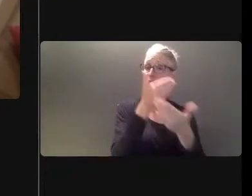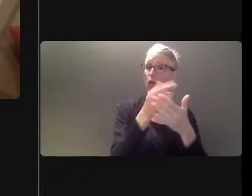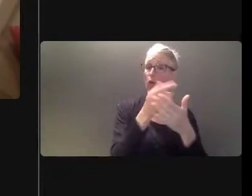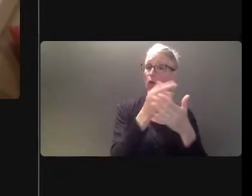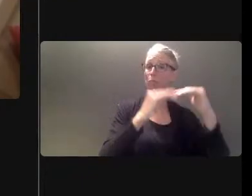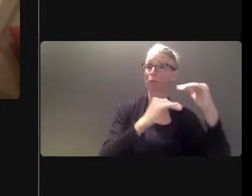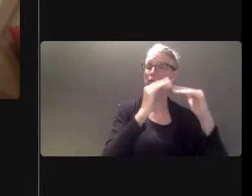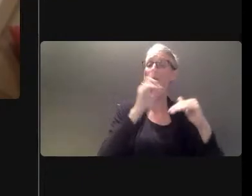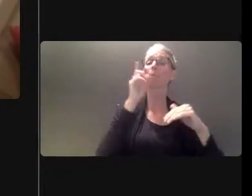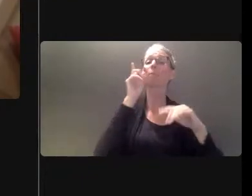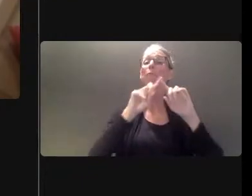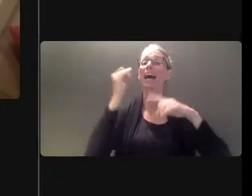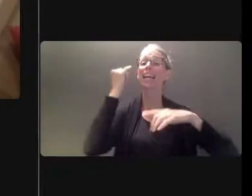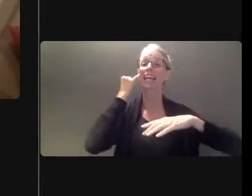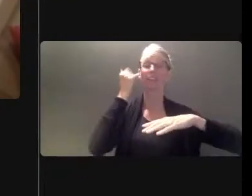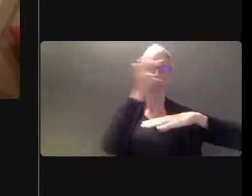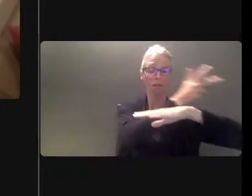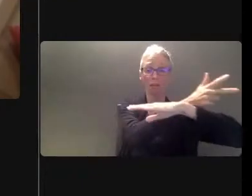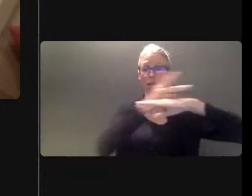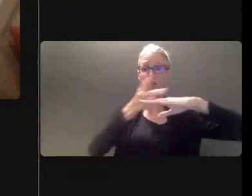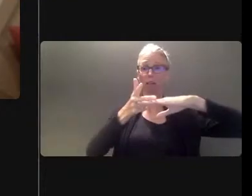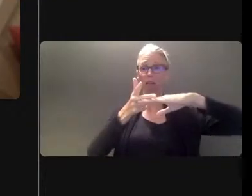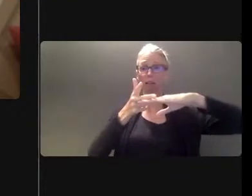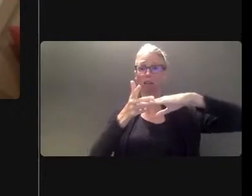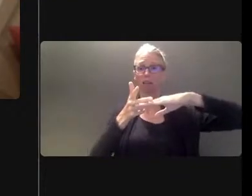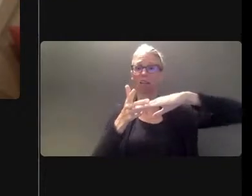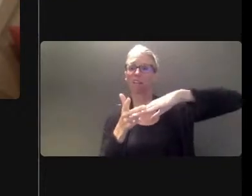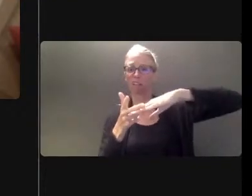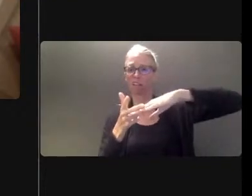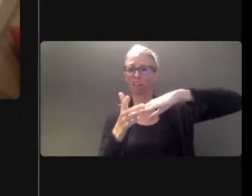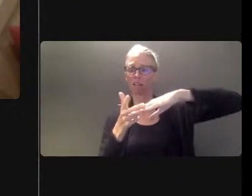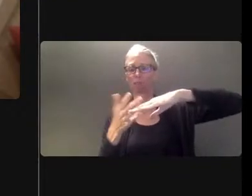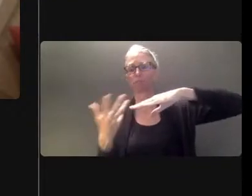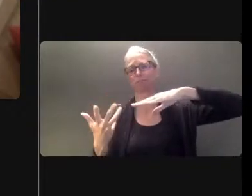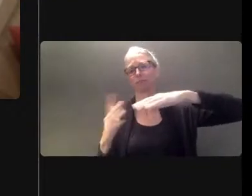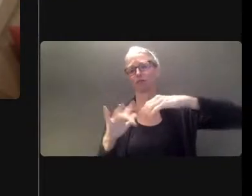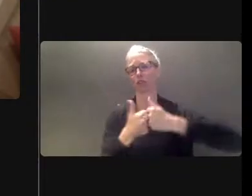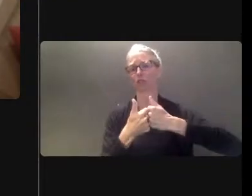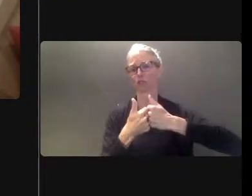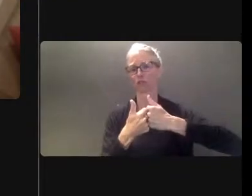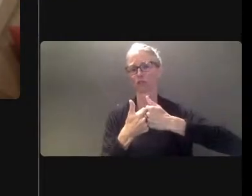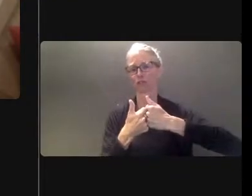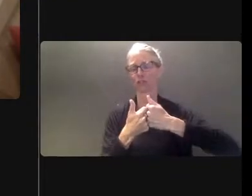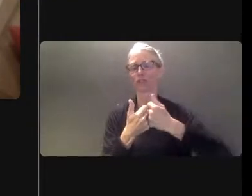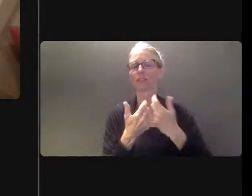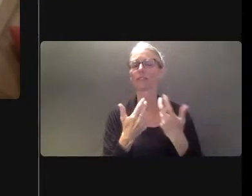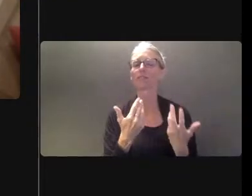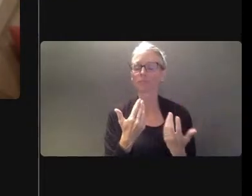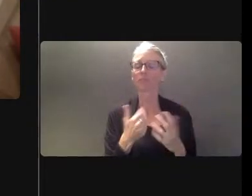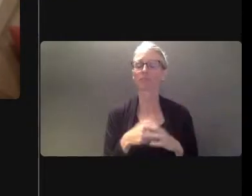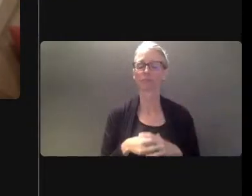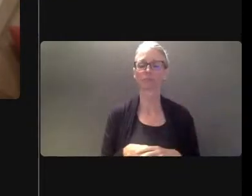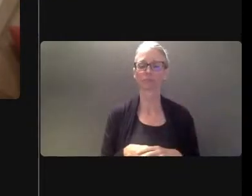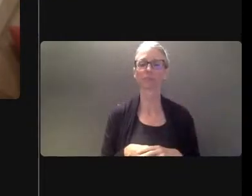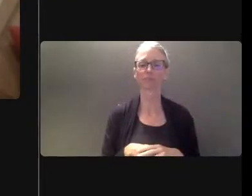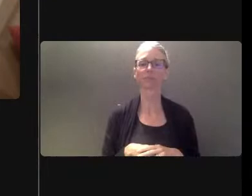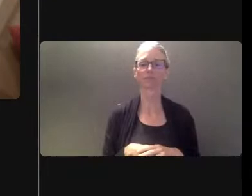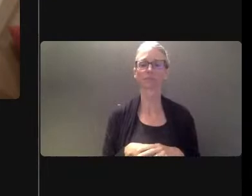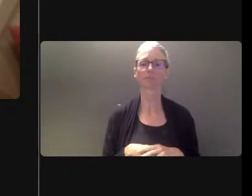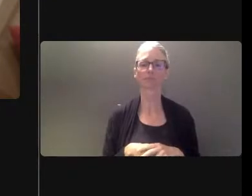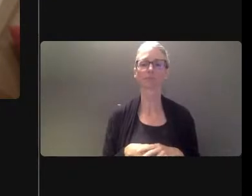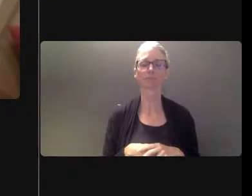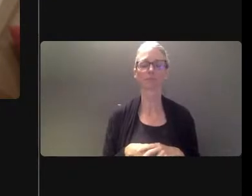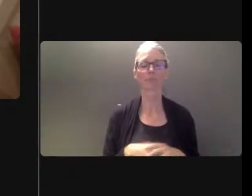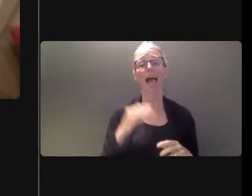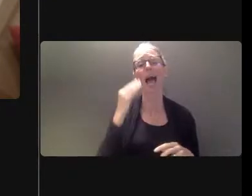much harder. And so it's all the little things to make sure that, again, whether we keep on harping